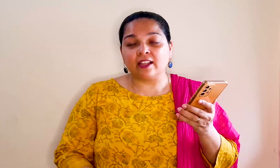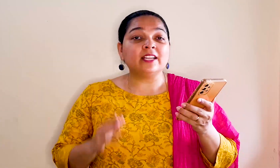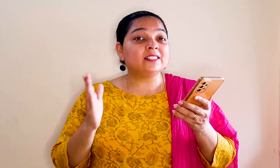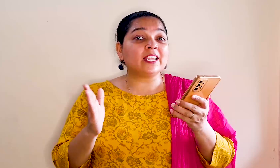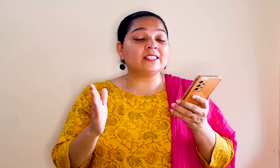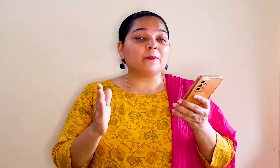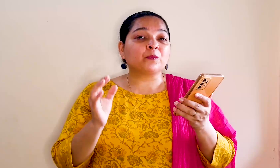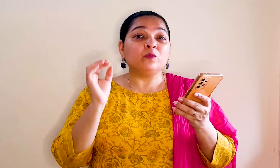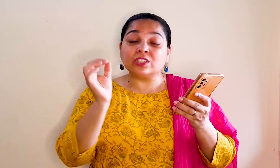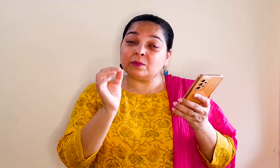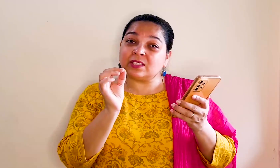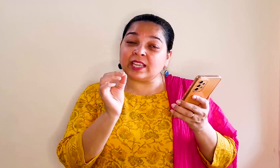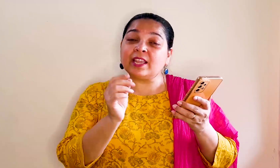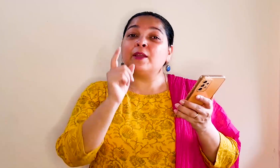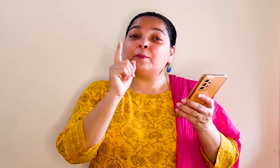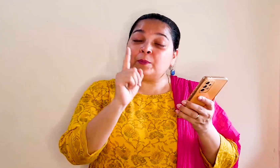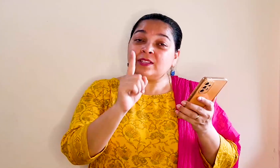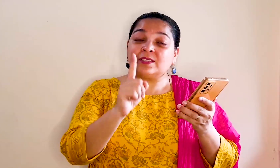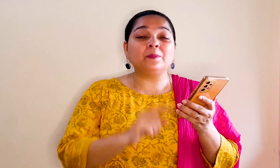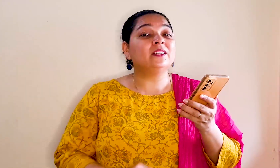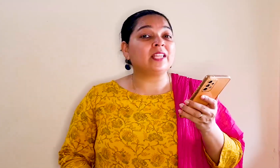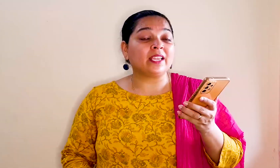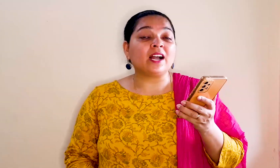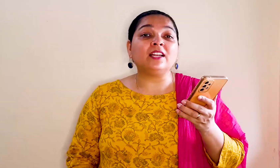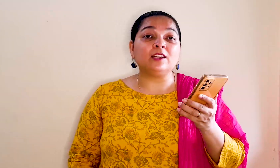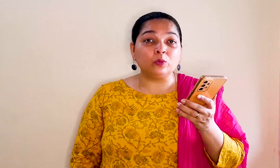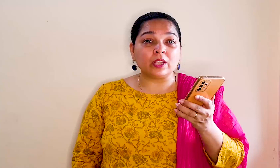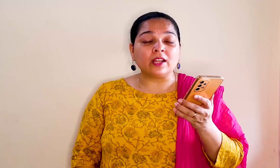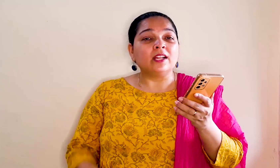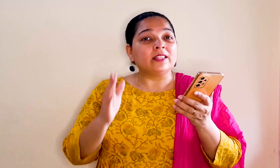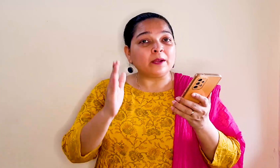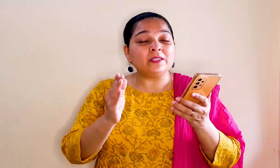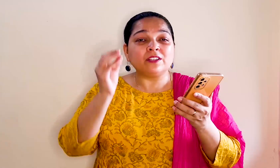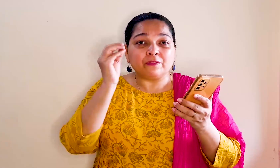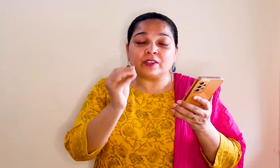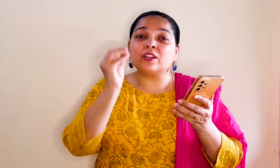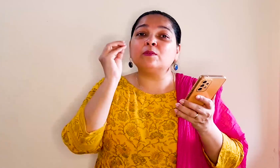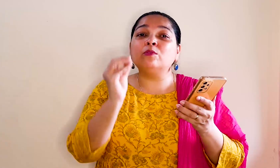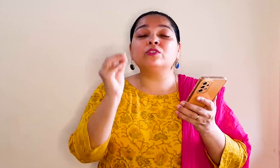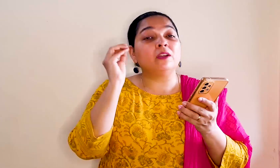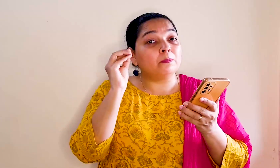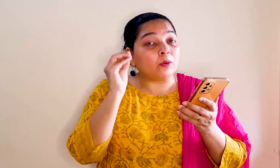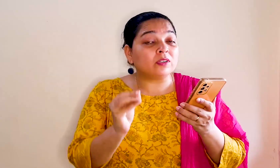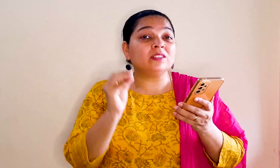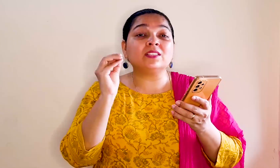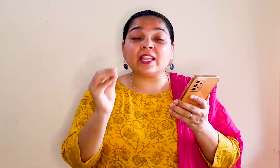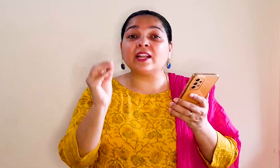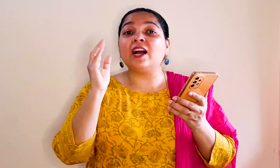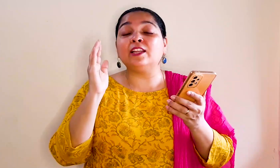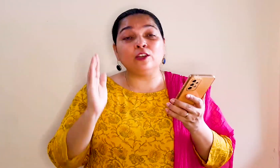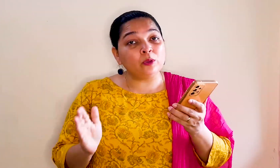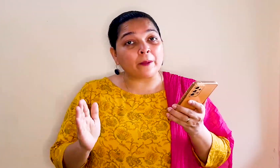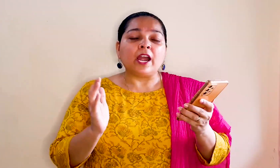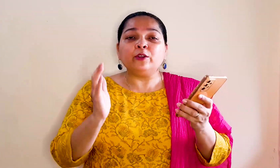understanding. It says, wisdom is the principal thing. Hallelujah. That means the first and the most important